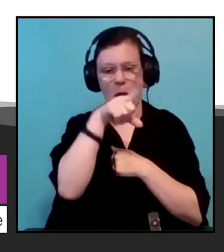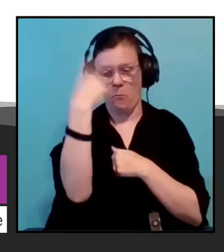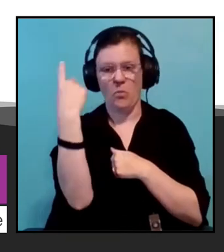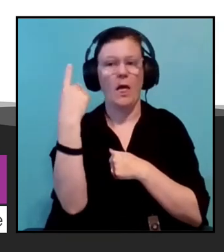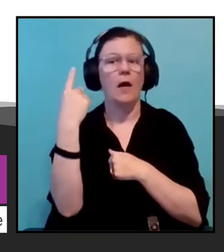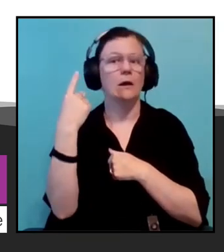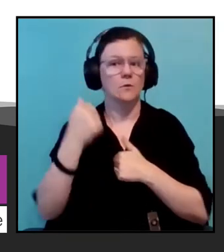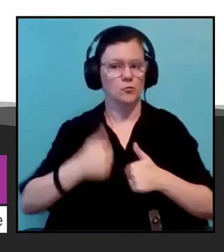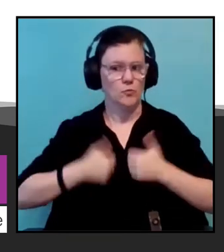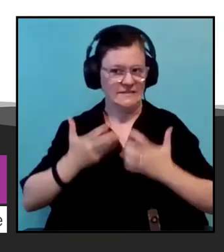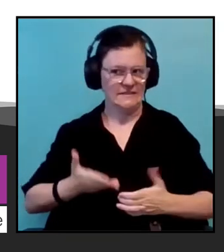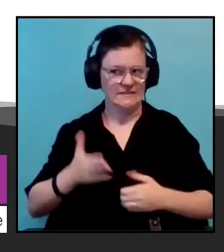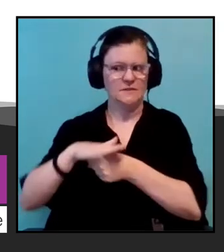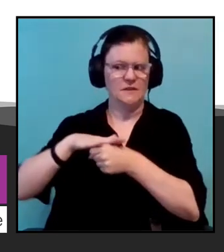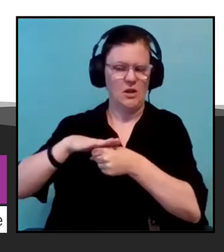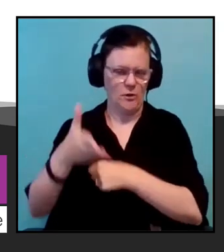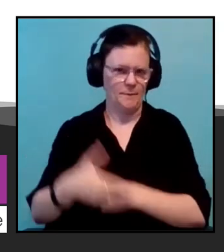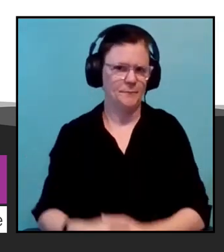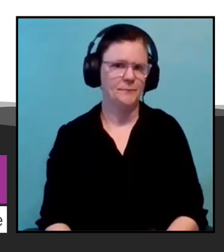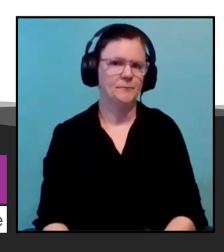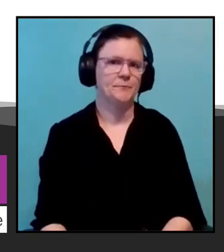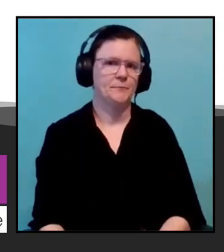residents.